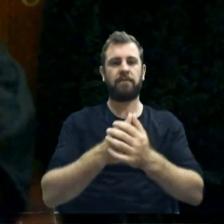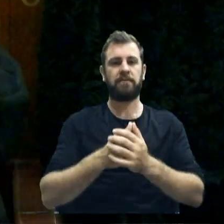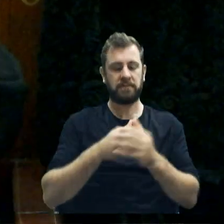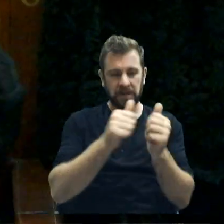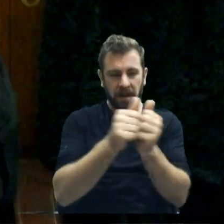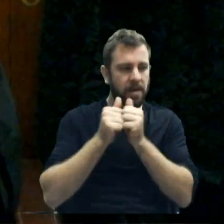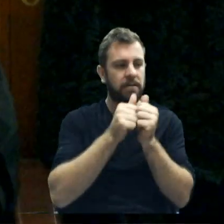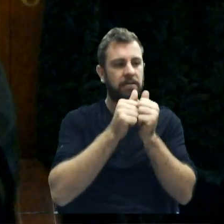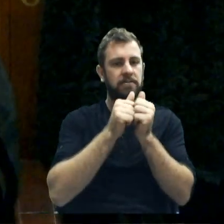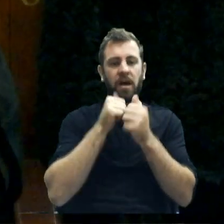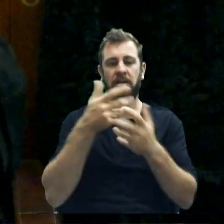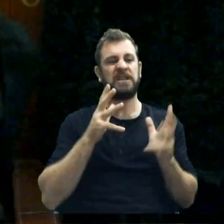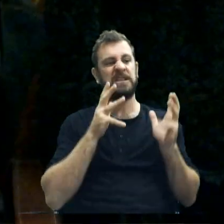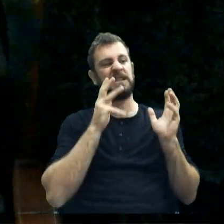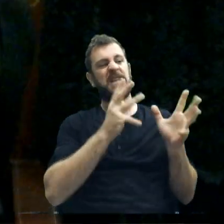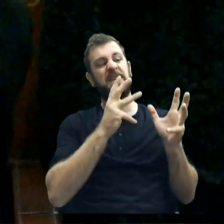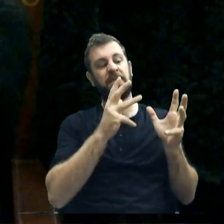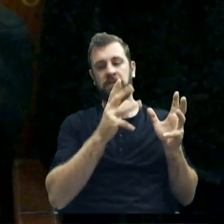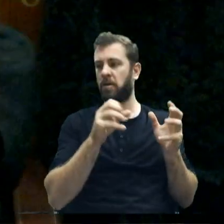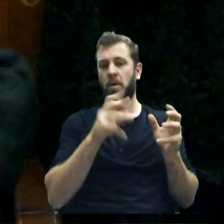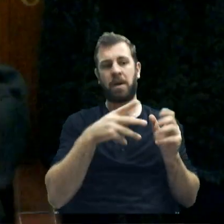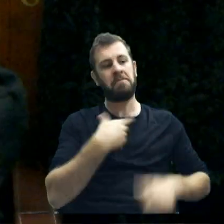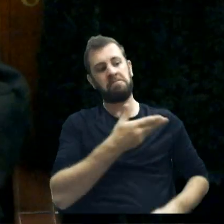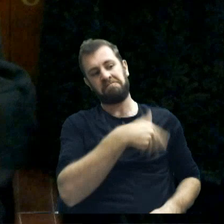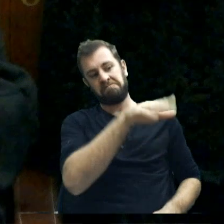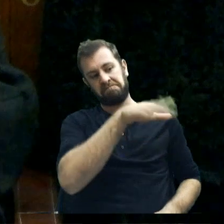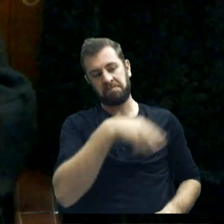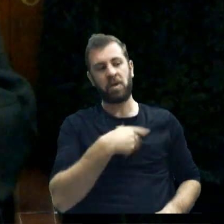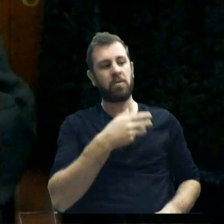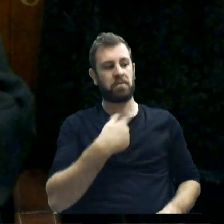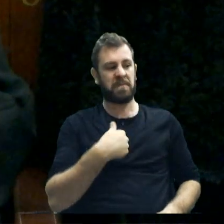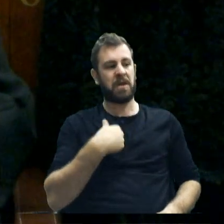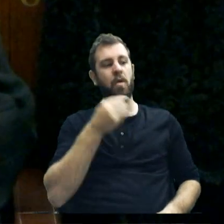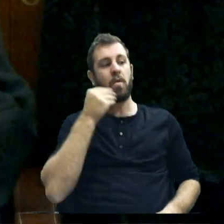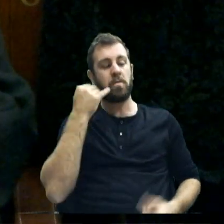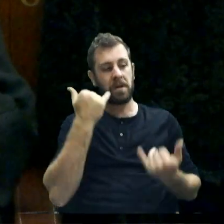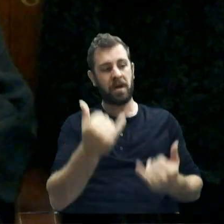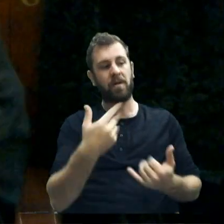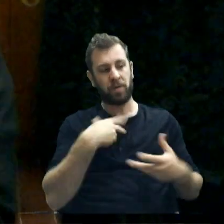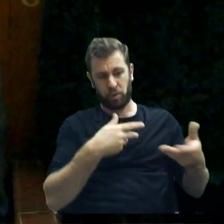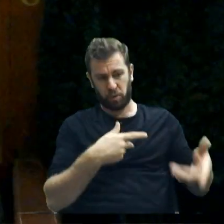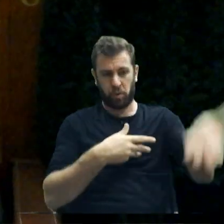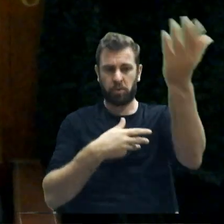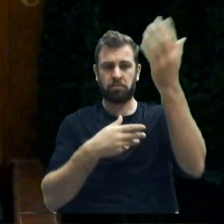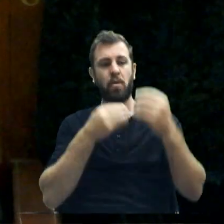Doesn't leave him high and dry and say, find your own way, I'm home now.